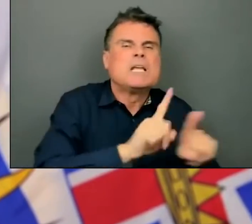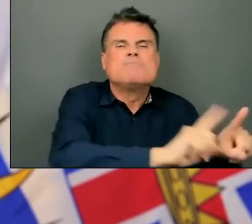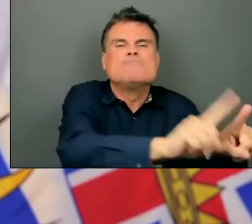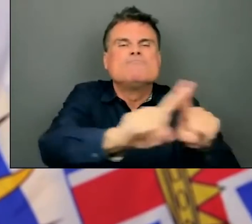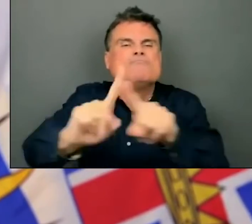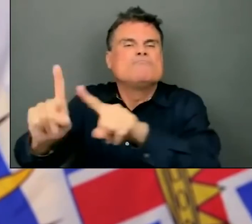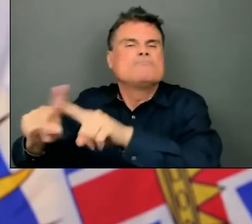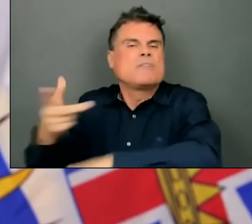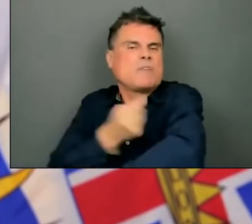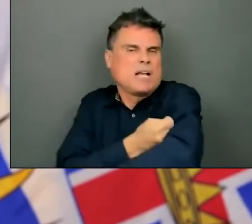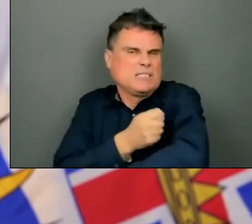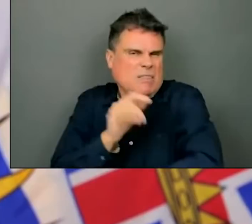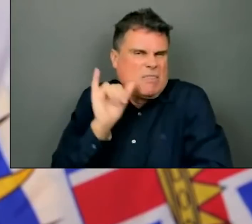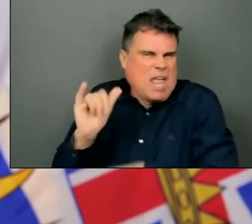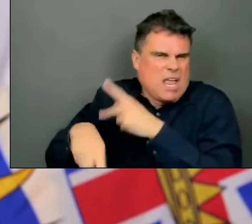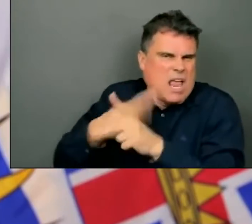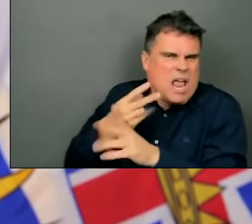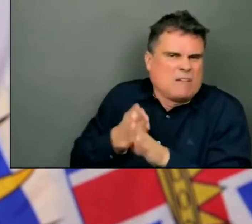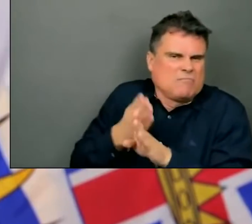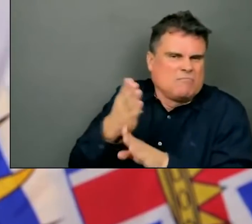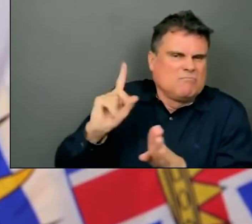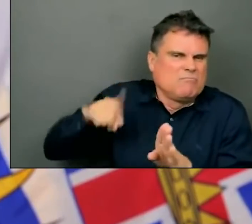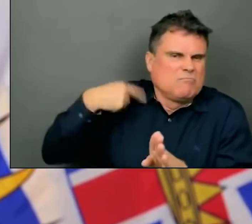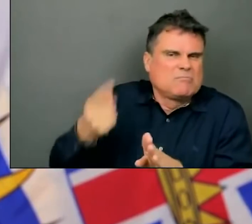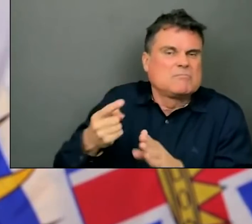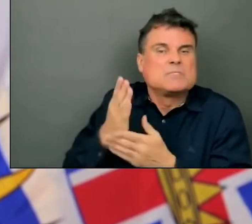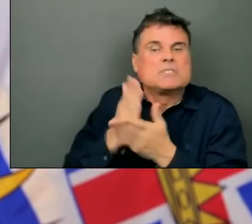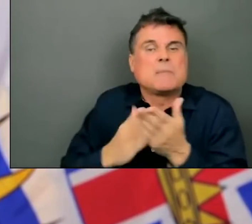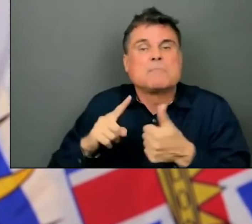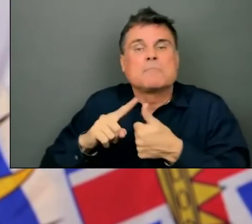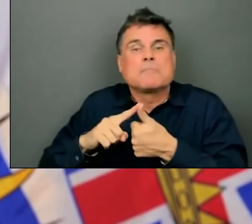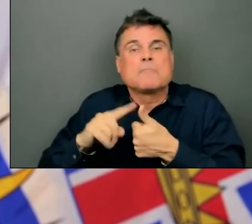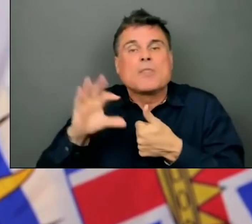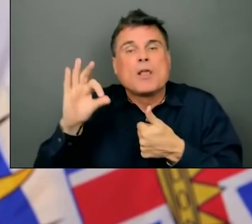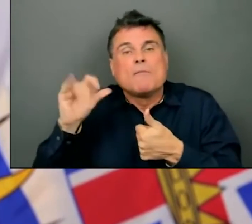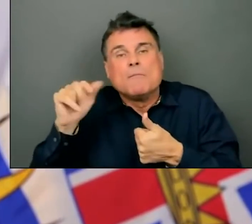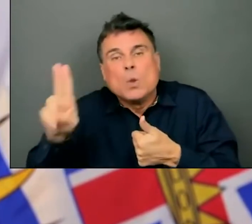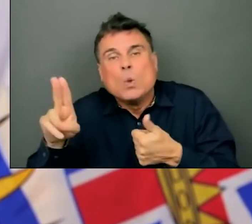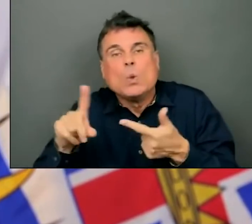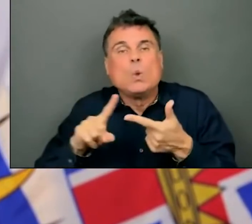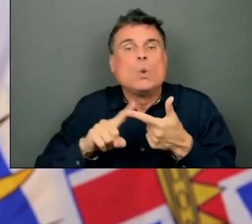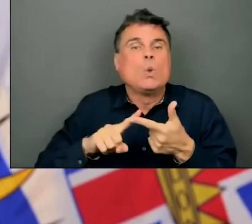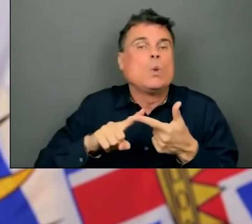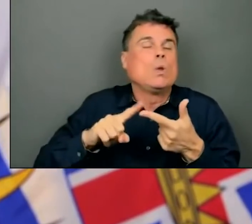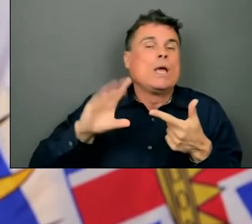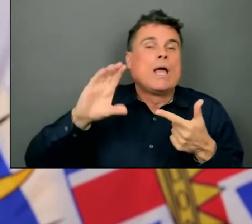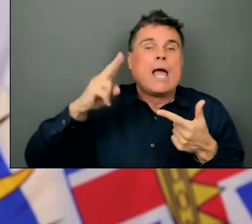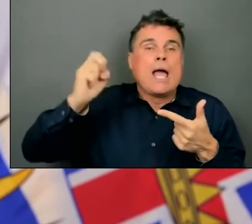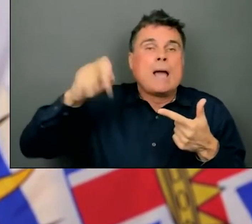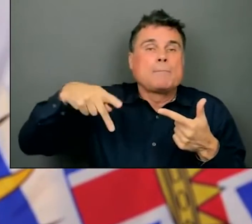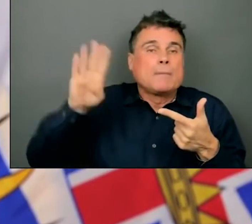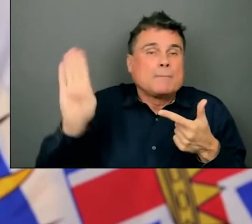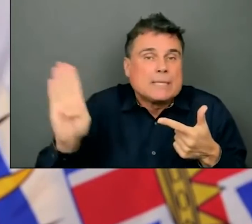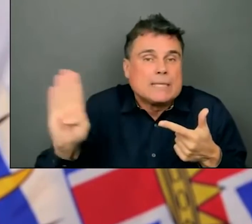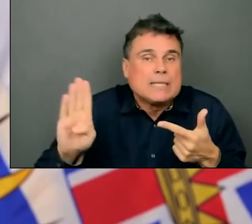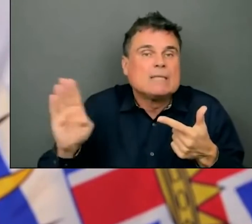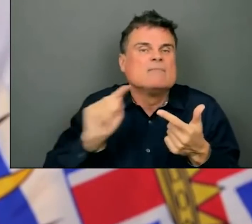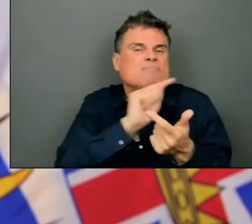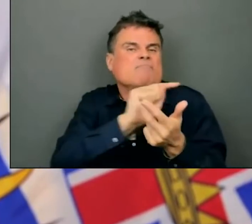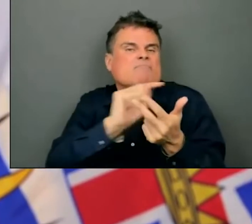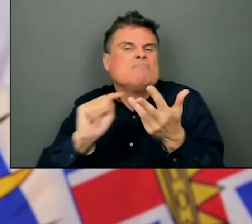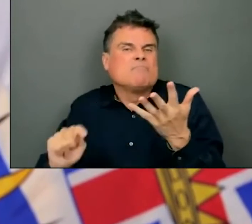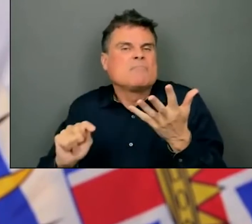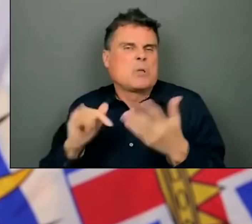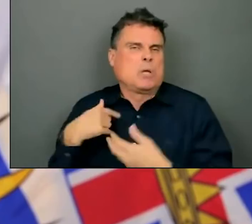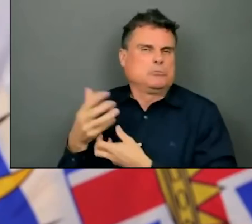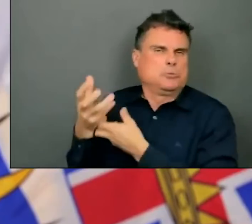including some of the influenza vaccines, hepatitis B and zoster. So it's a tried and true methodology of